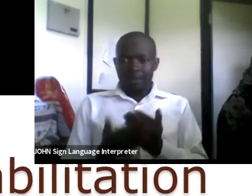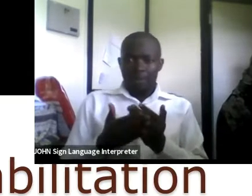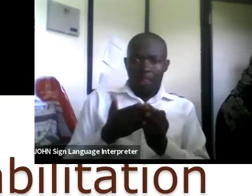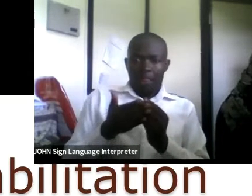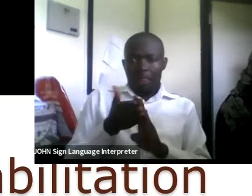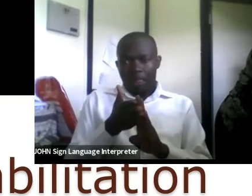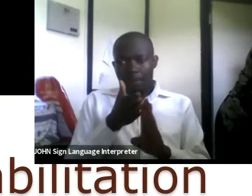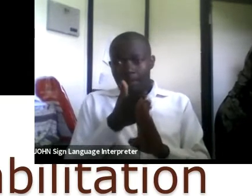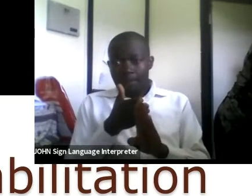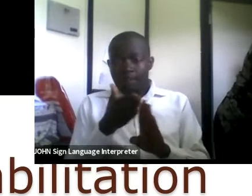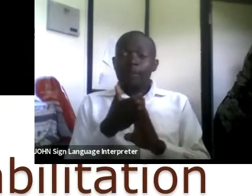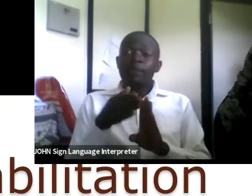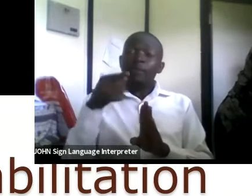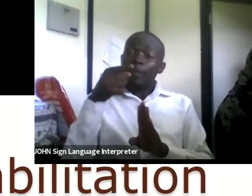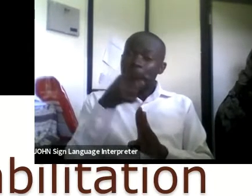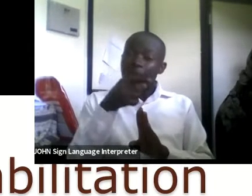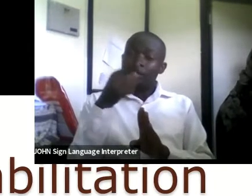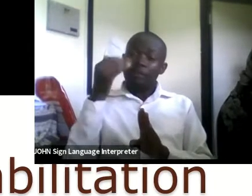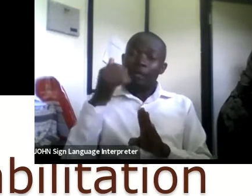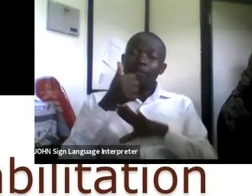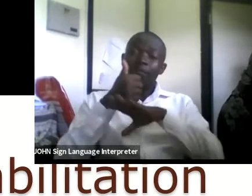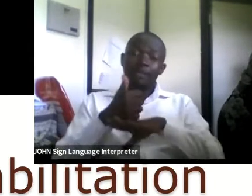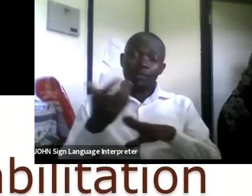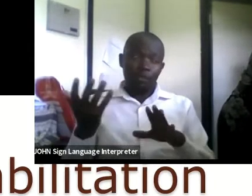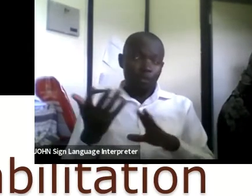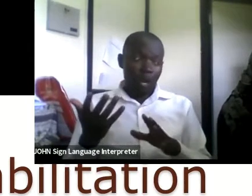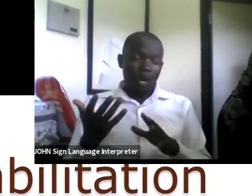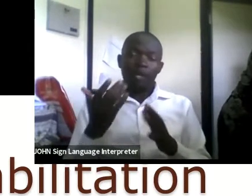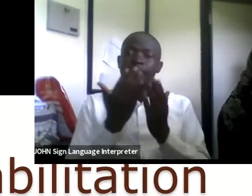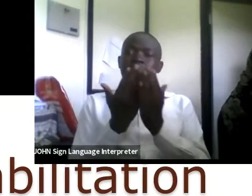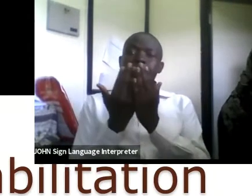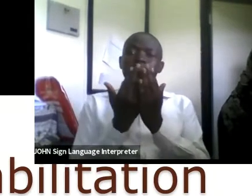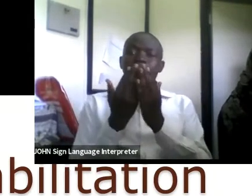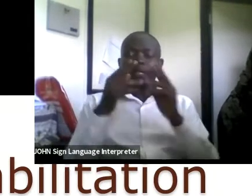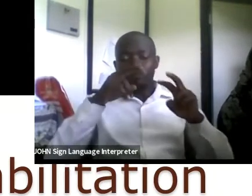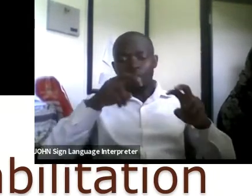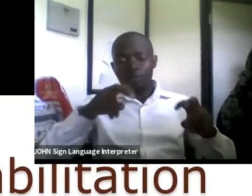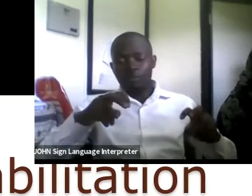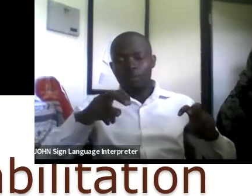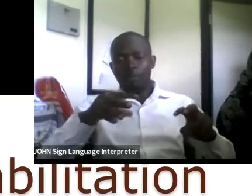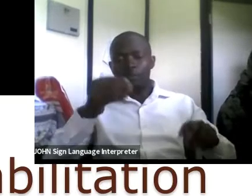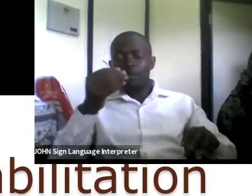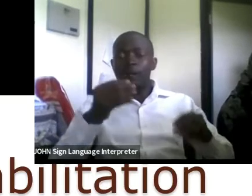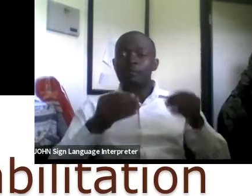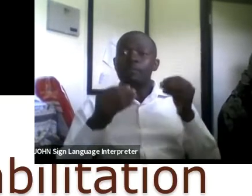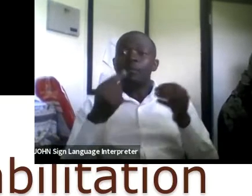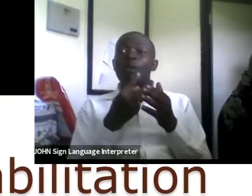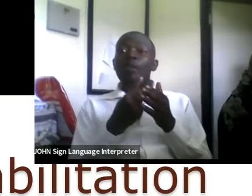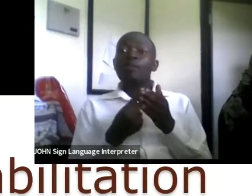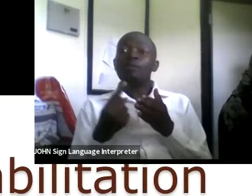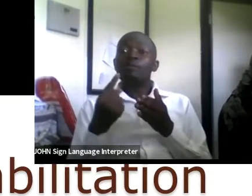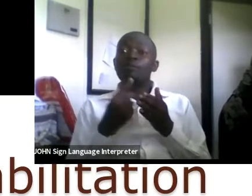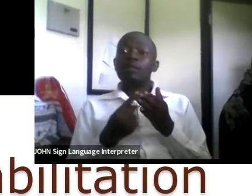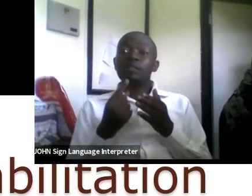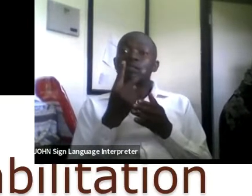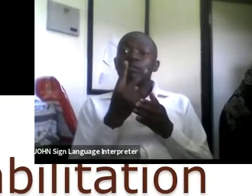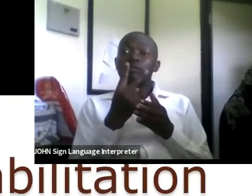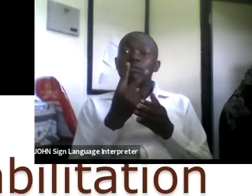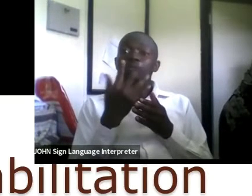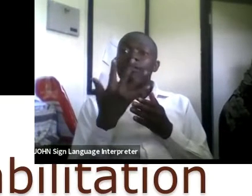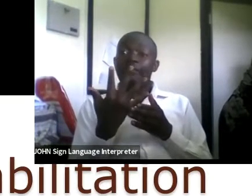And this is based on a study done on the consequences of 25 diseases